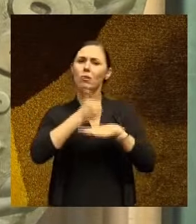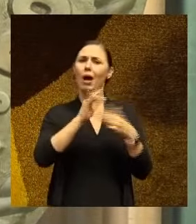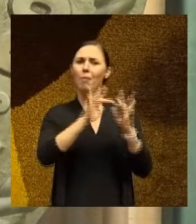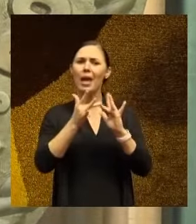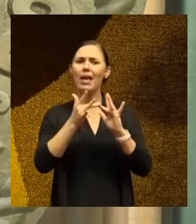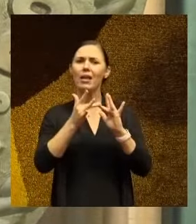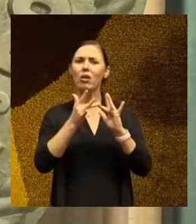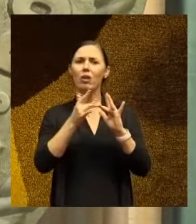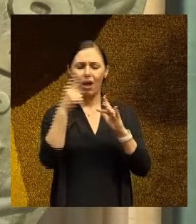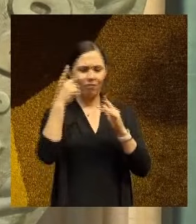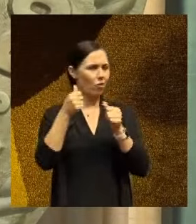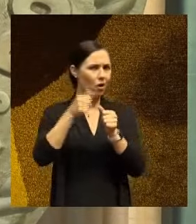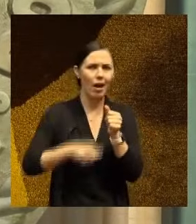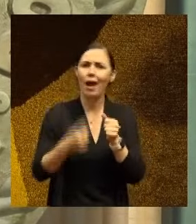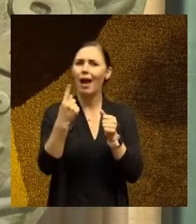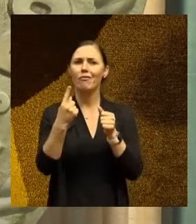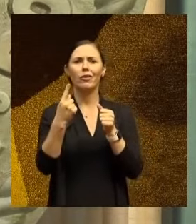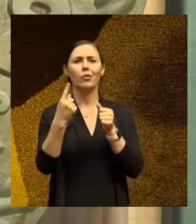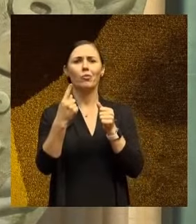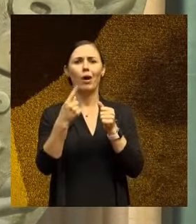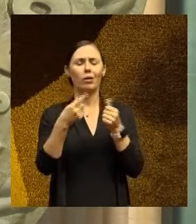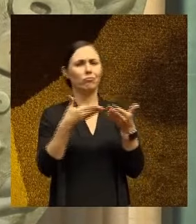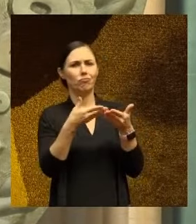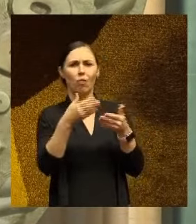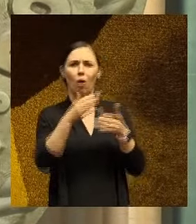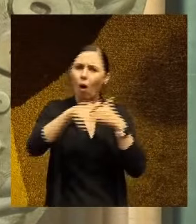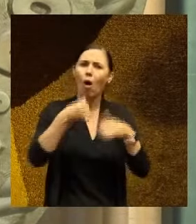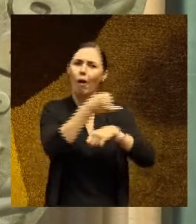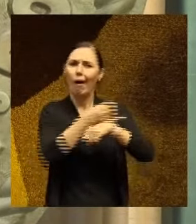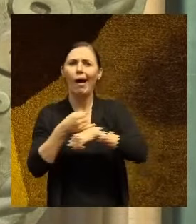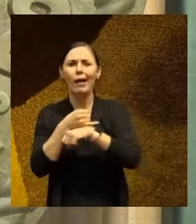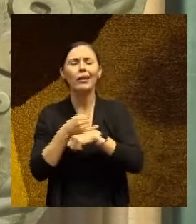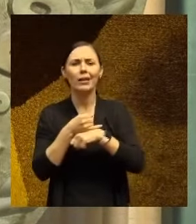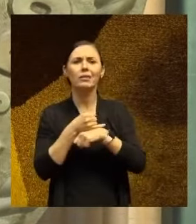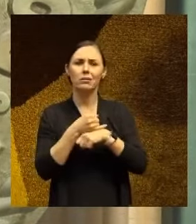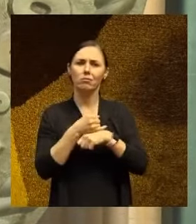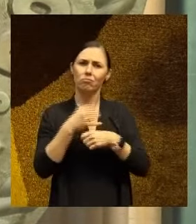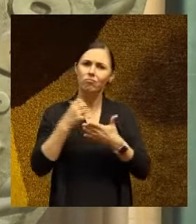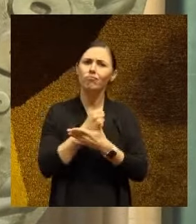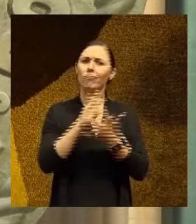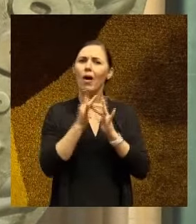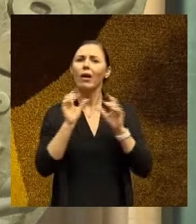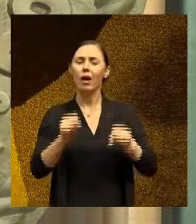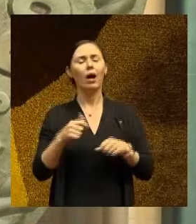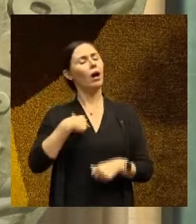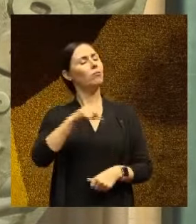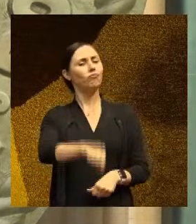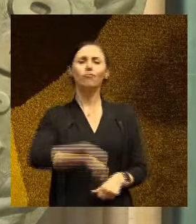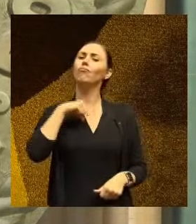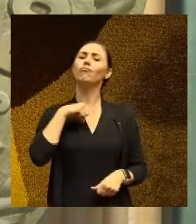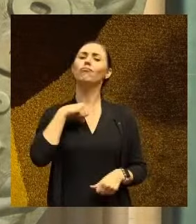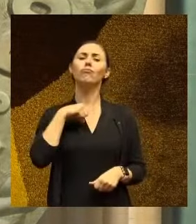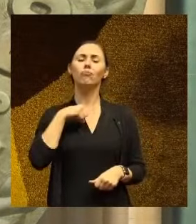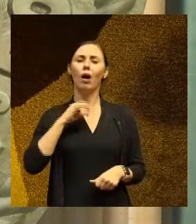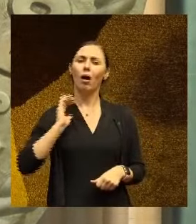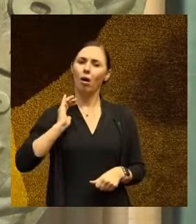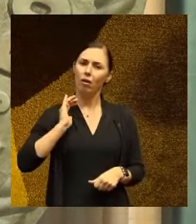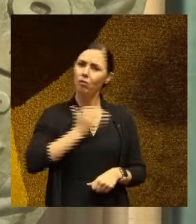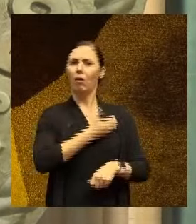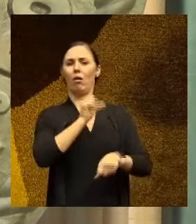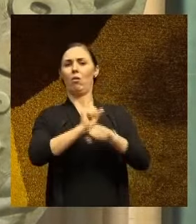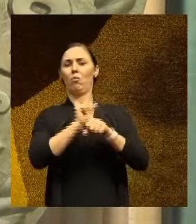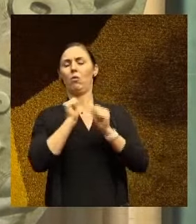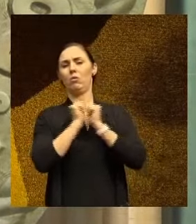in every community all across the state. I am proud of the work that we do, and I